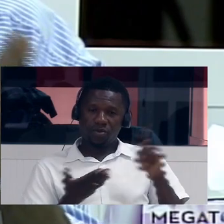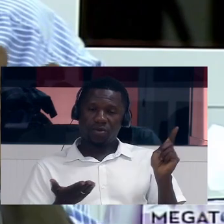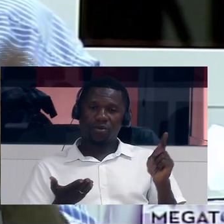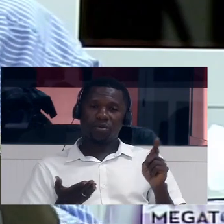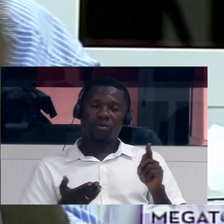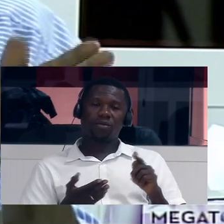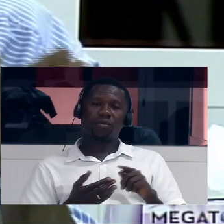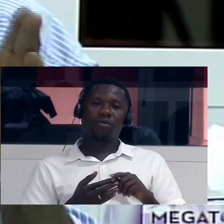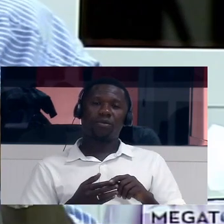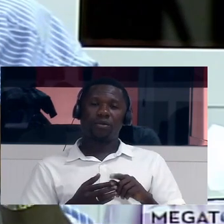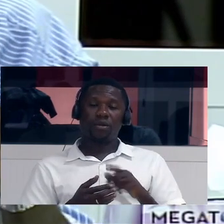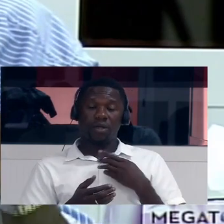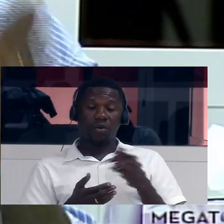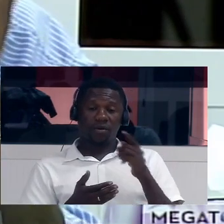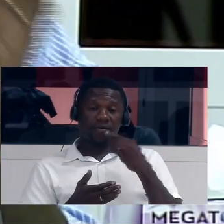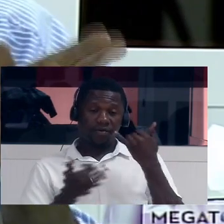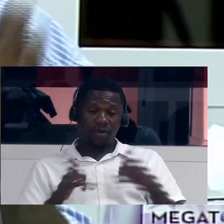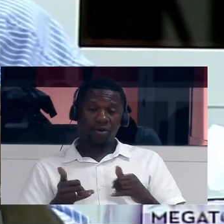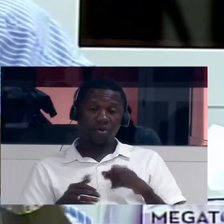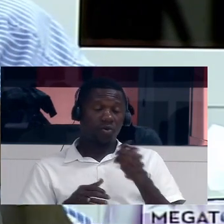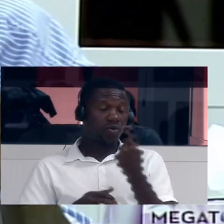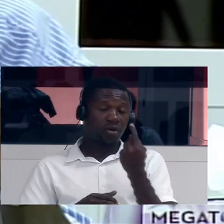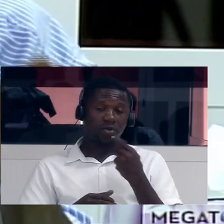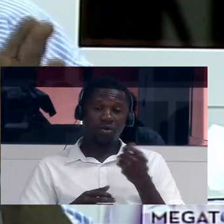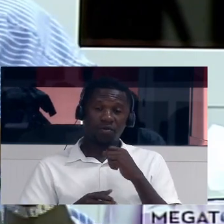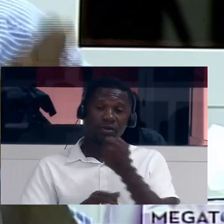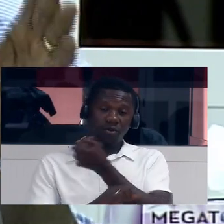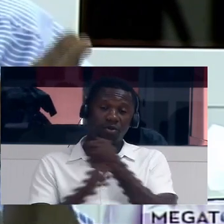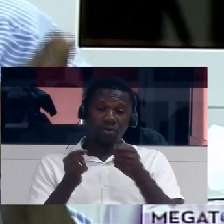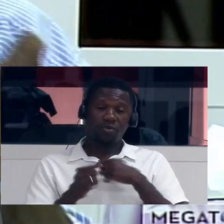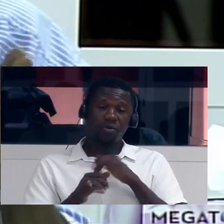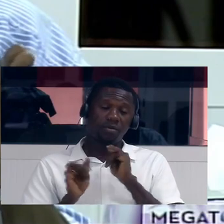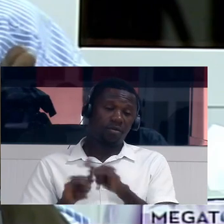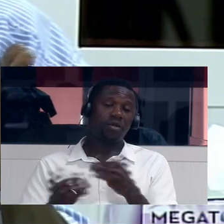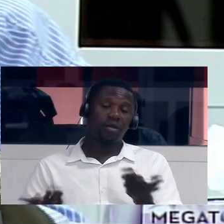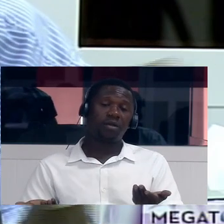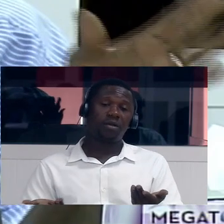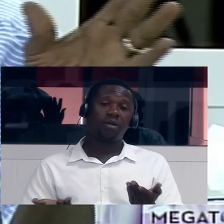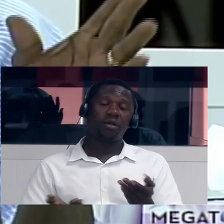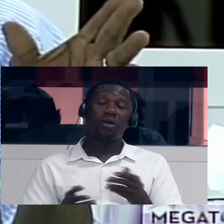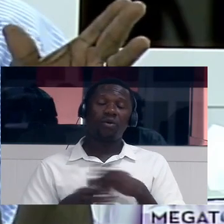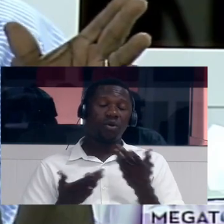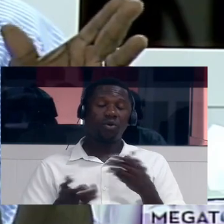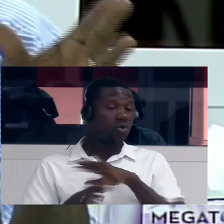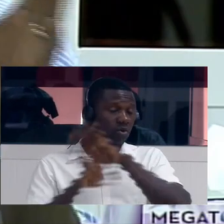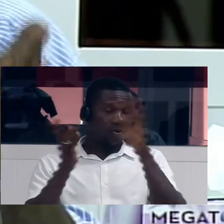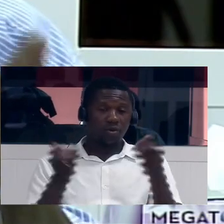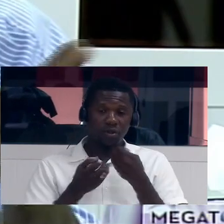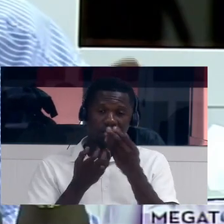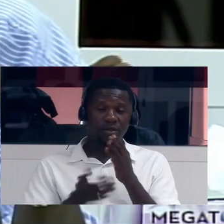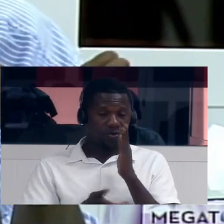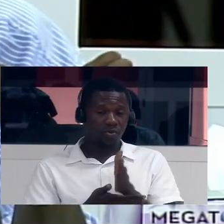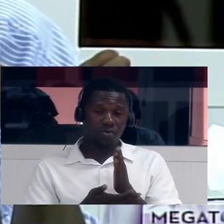were failures only because of the circumstances which we found ourselves in. Otherwise, all what you are saying, rightly so, they